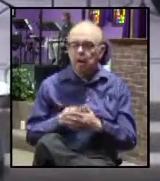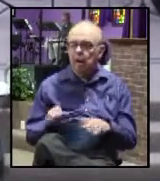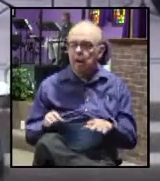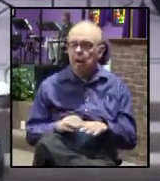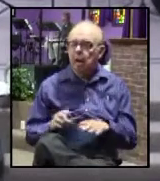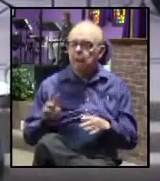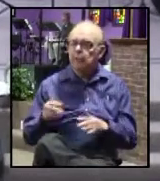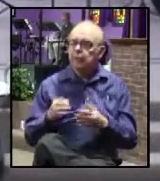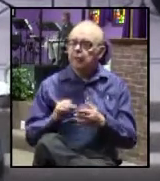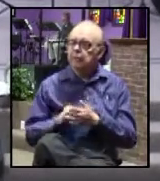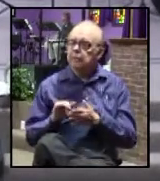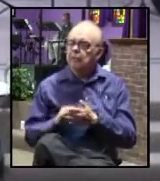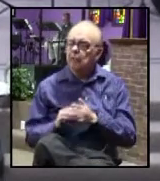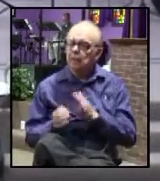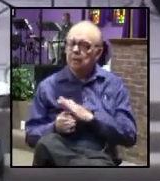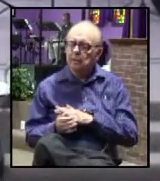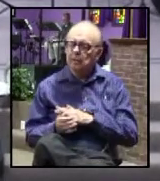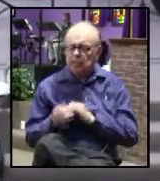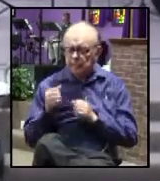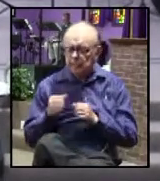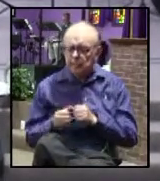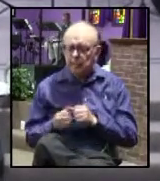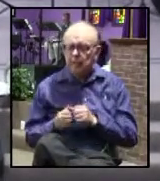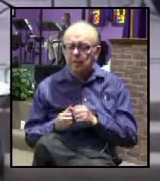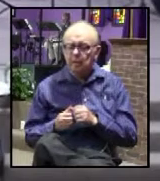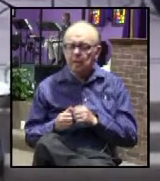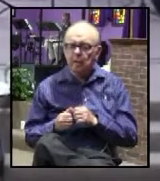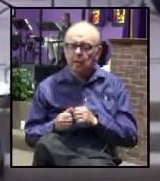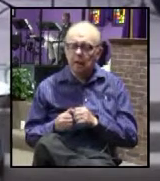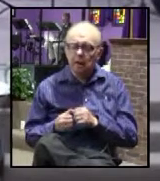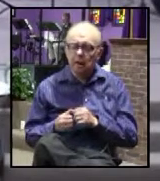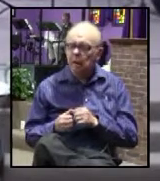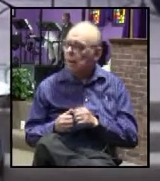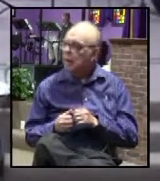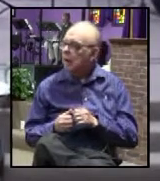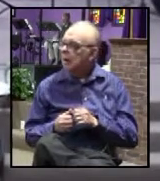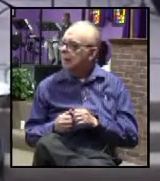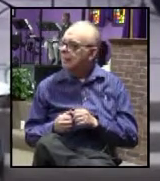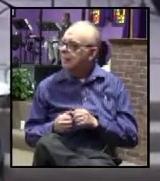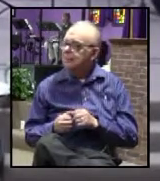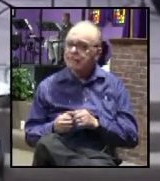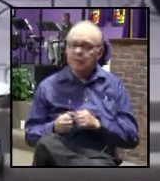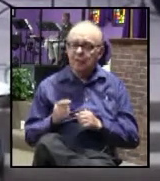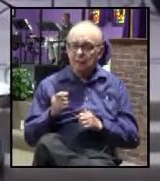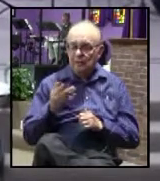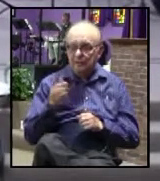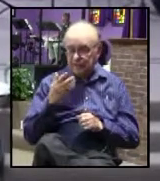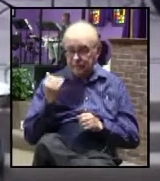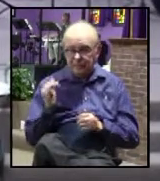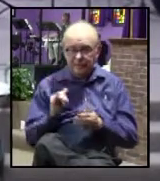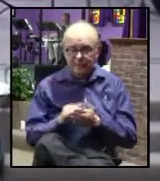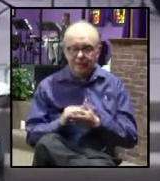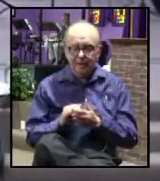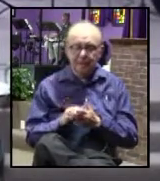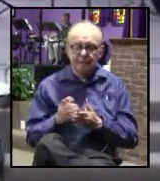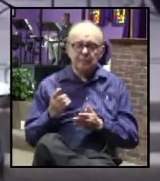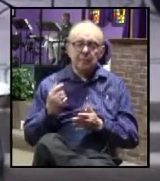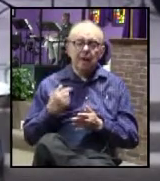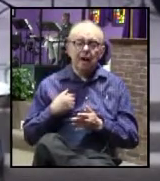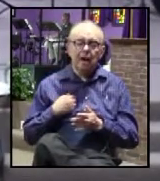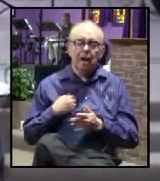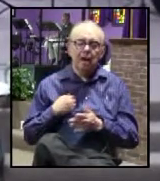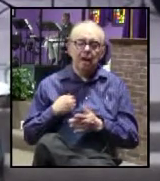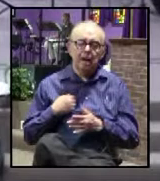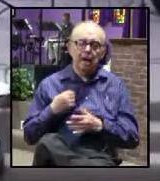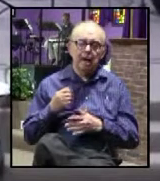the second song? Do you guys remember? Already forgot, it's okay. I'm a child of